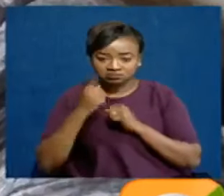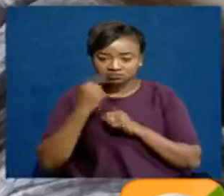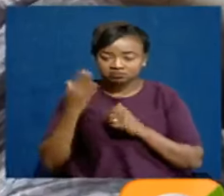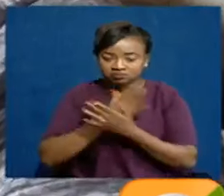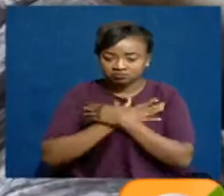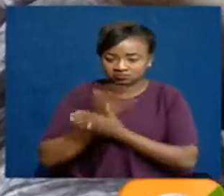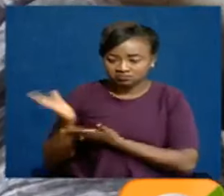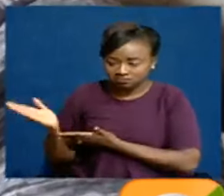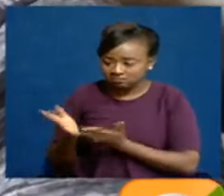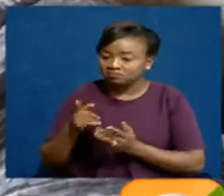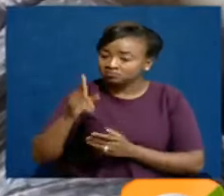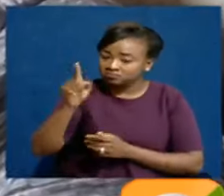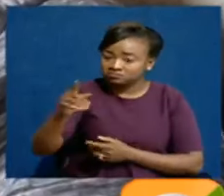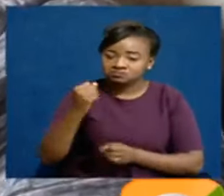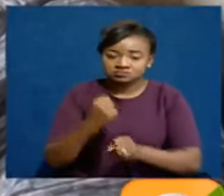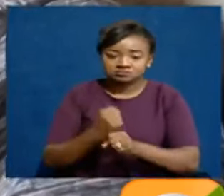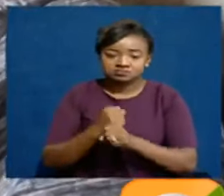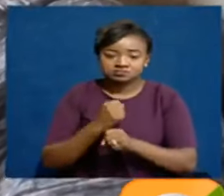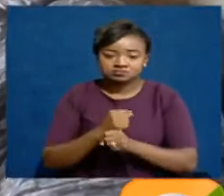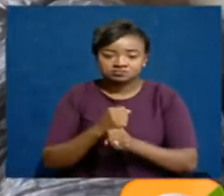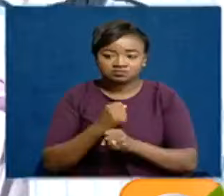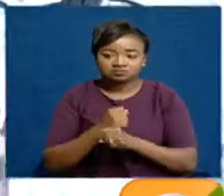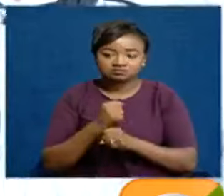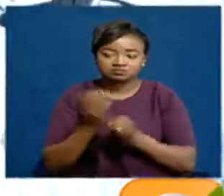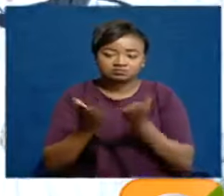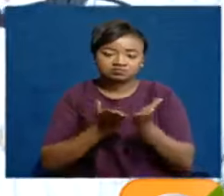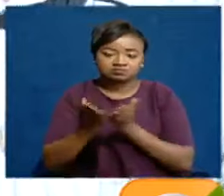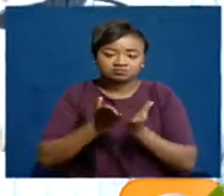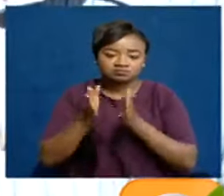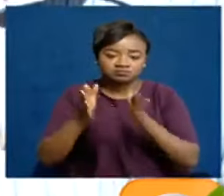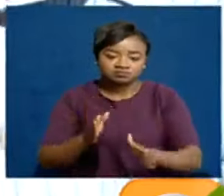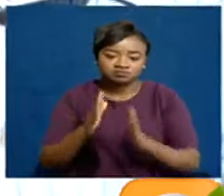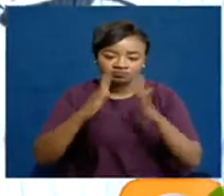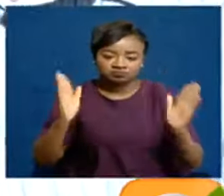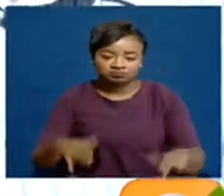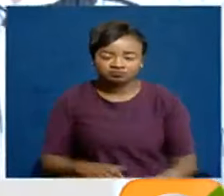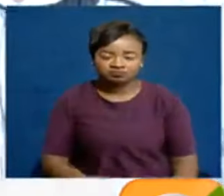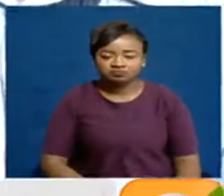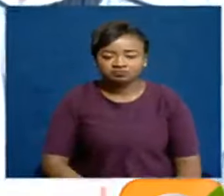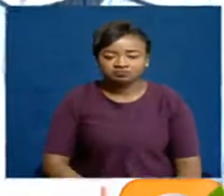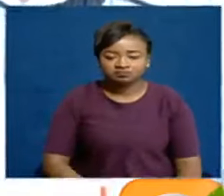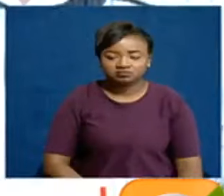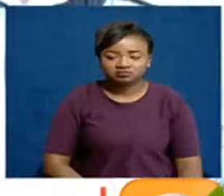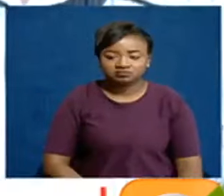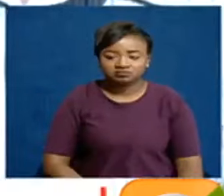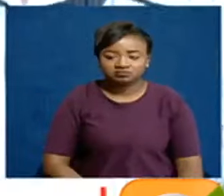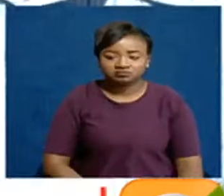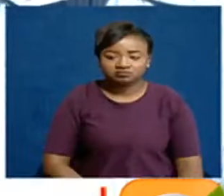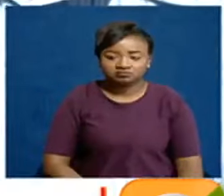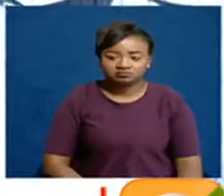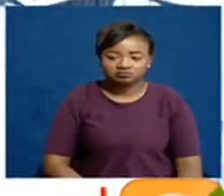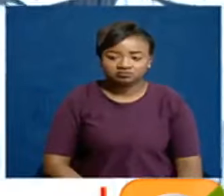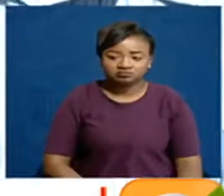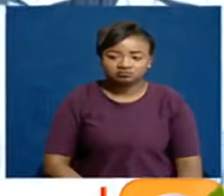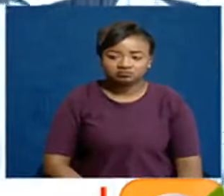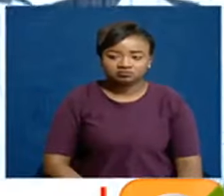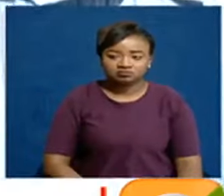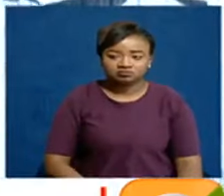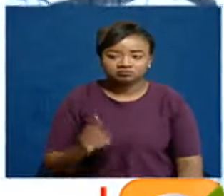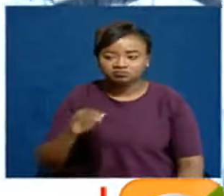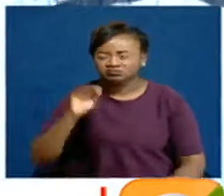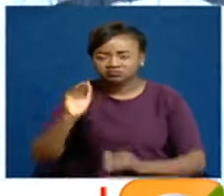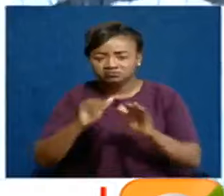as a domestic worker in a private home. Hiyo kazi alipata ni kazi alikuwa anaulizia, akasikia kuna mwenye anataka mpanye